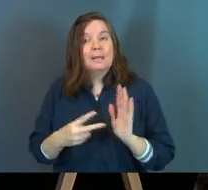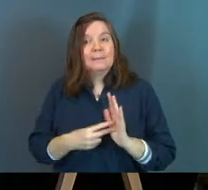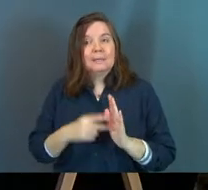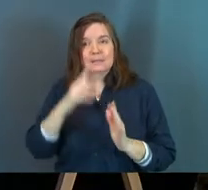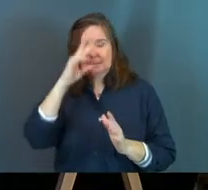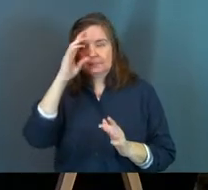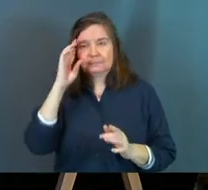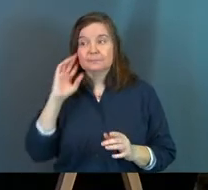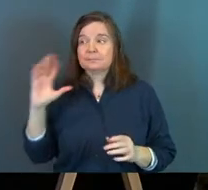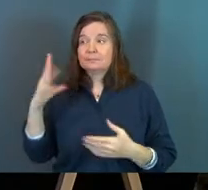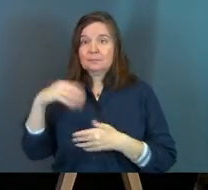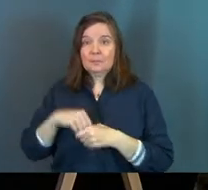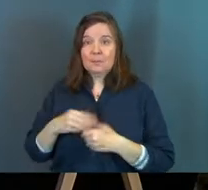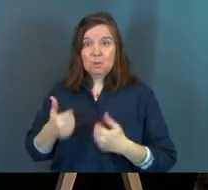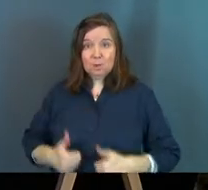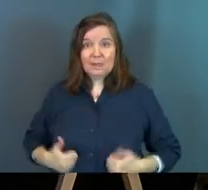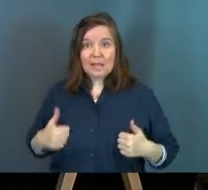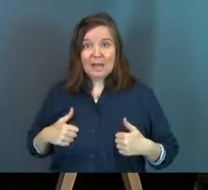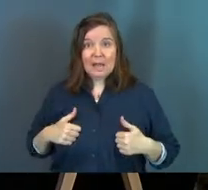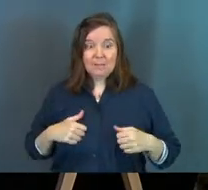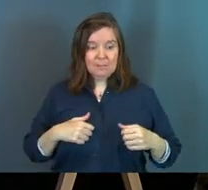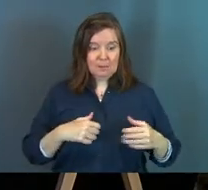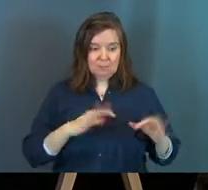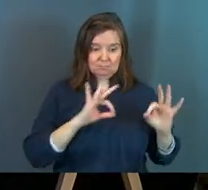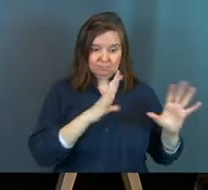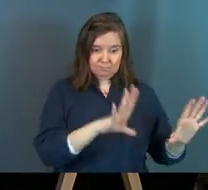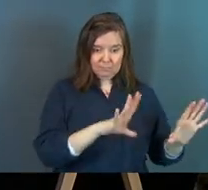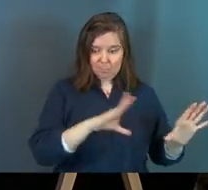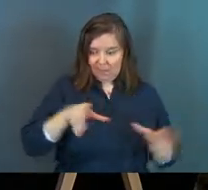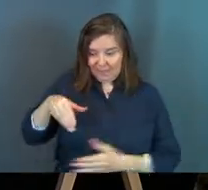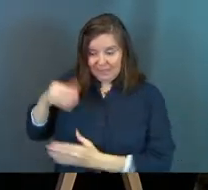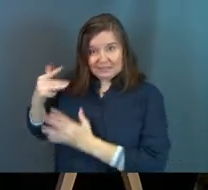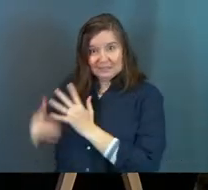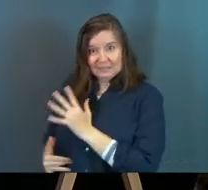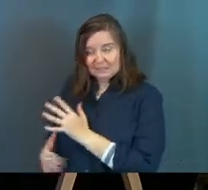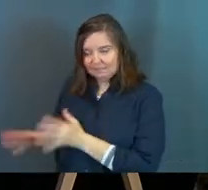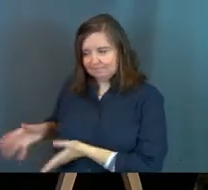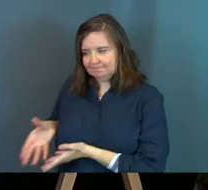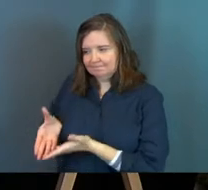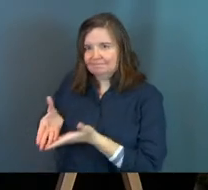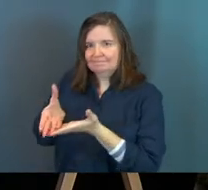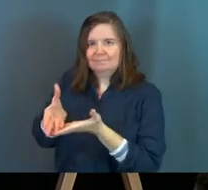mean? That means he'll come into your life and he'll ask you to do the one thing you don't want to do.